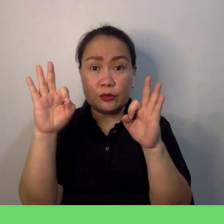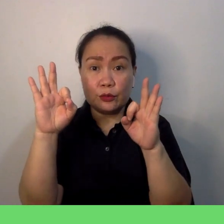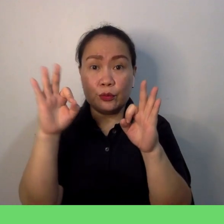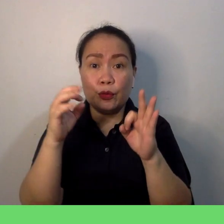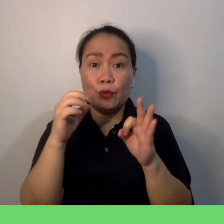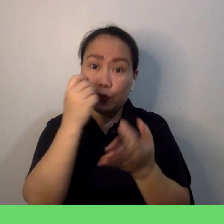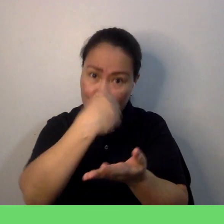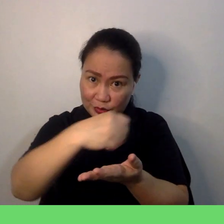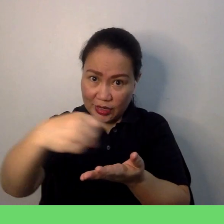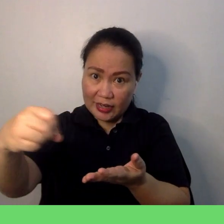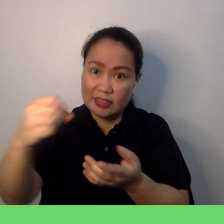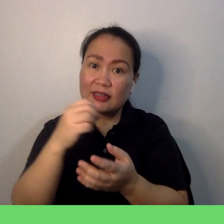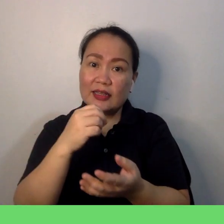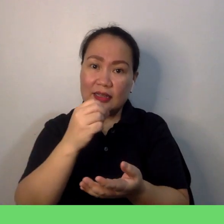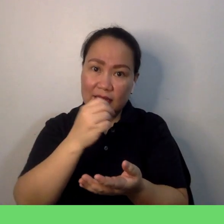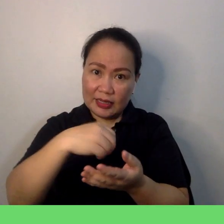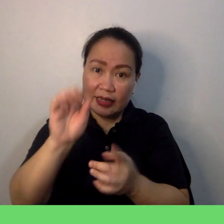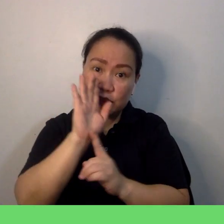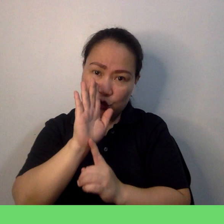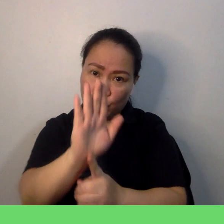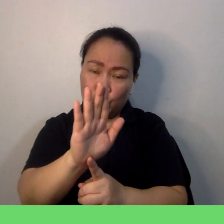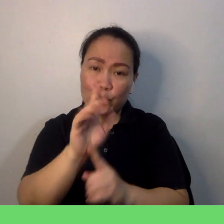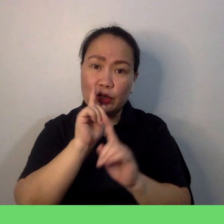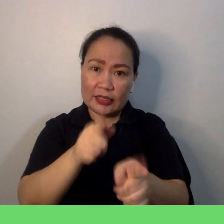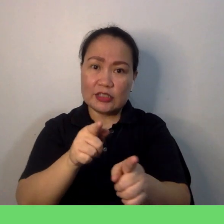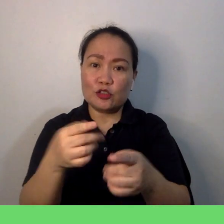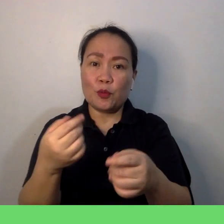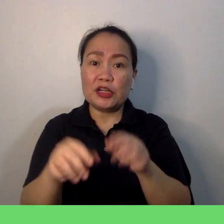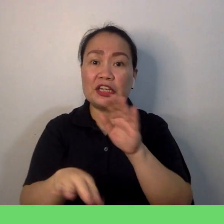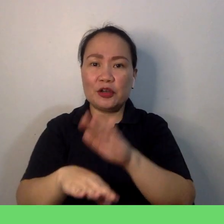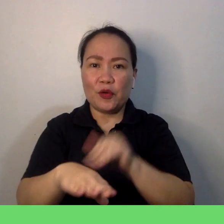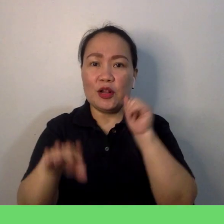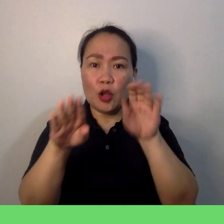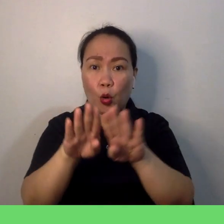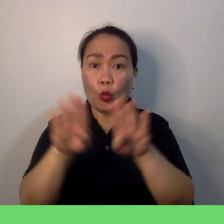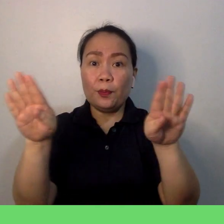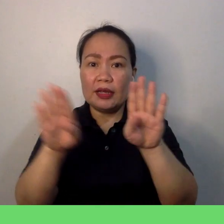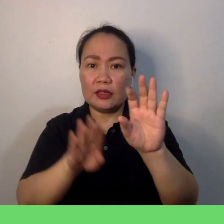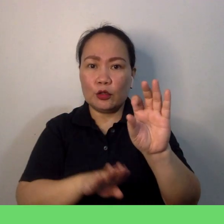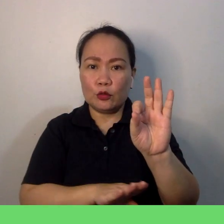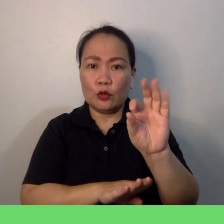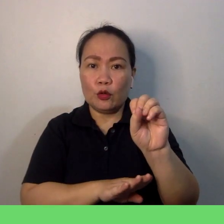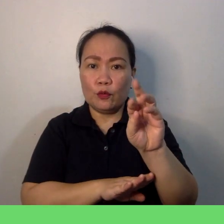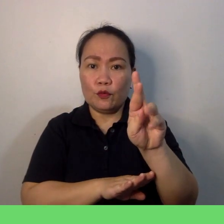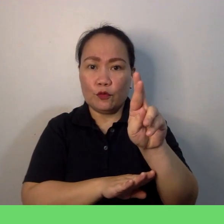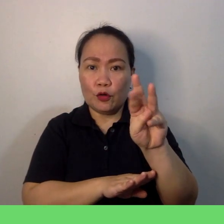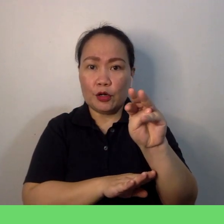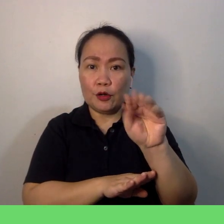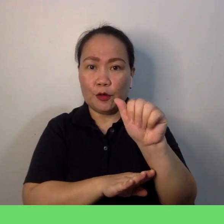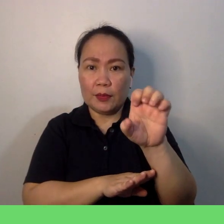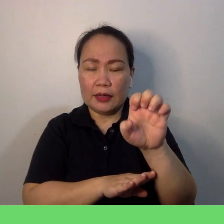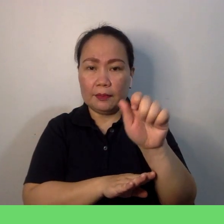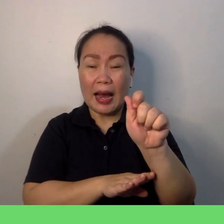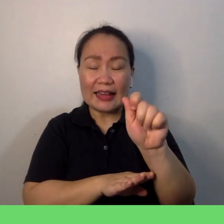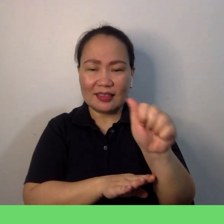i-express yung sagot mo. So, that's why it's called open format question. So, like for example,